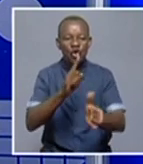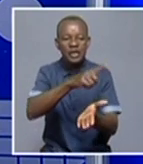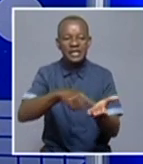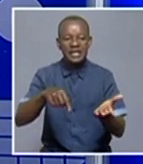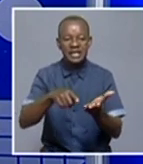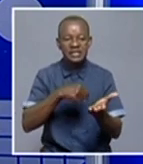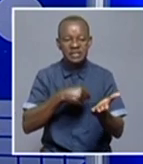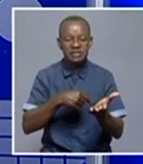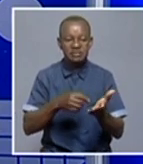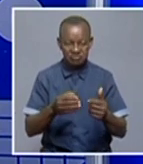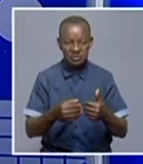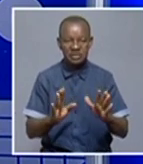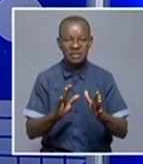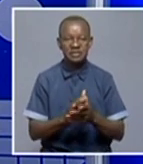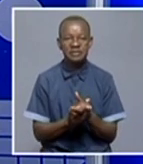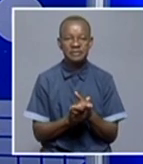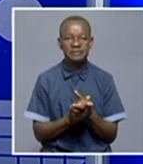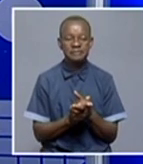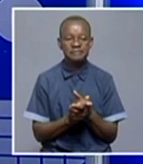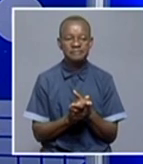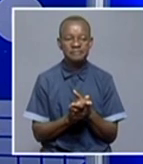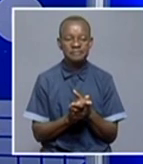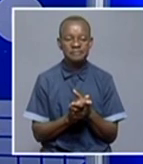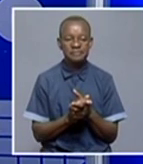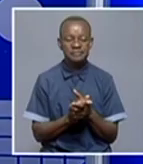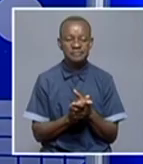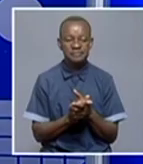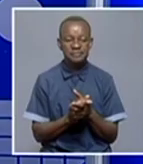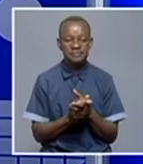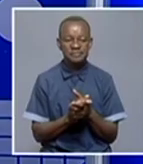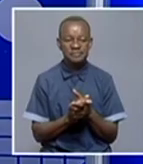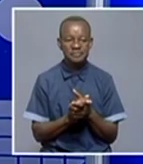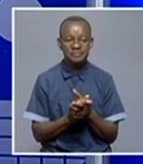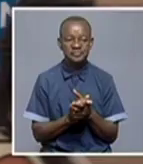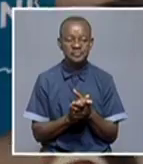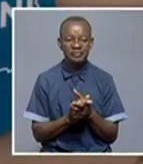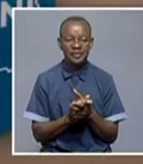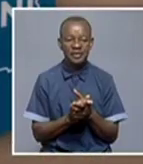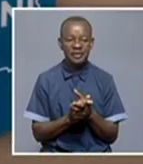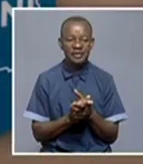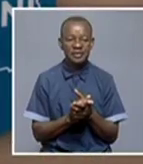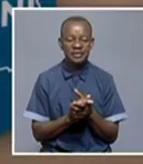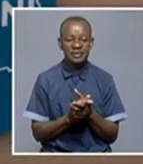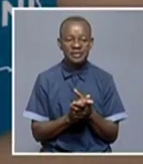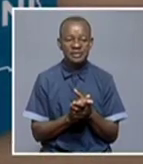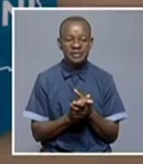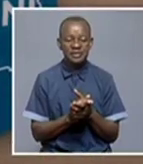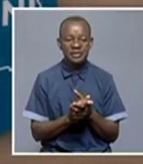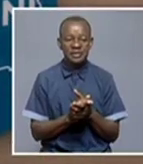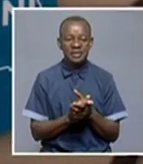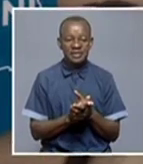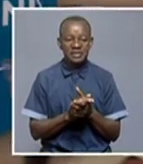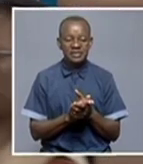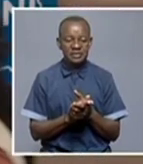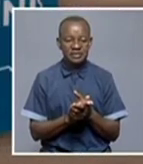Absolutely, Blanche. The polls will open just a little under 12 hours from now across the Democratic Republic of Congo, but